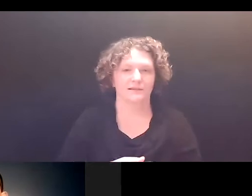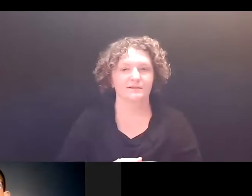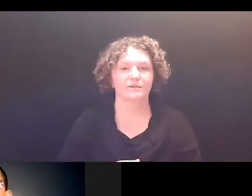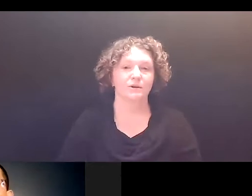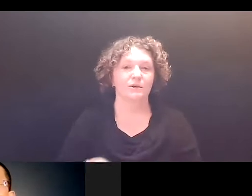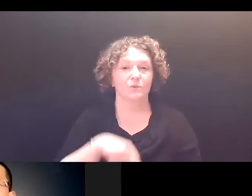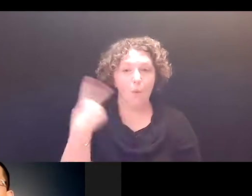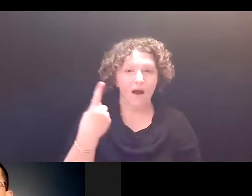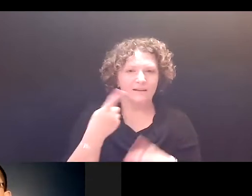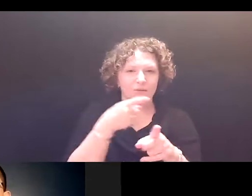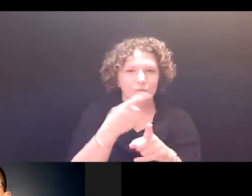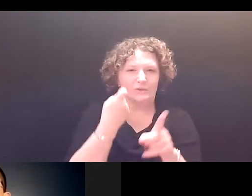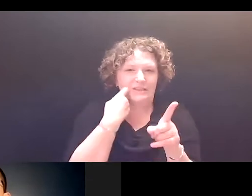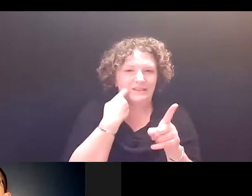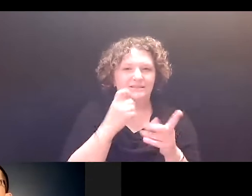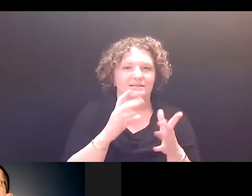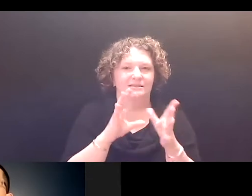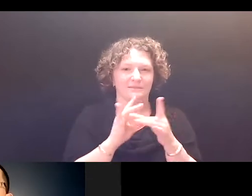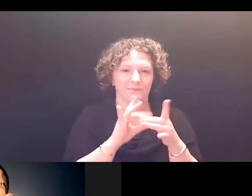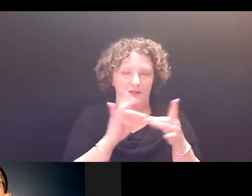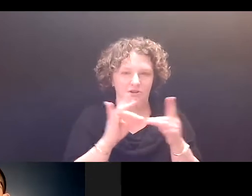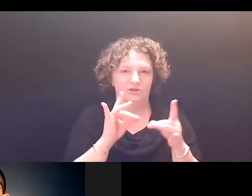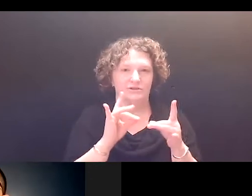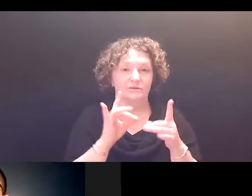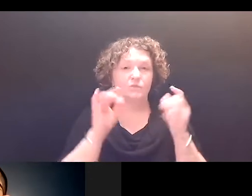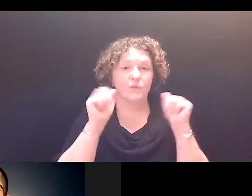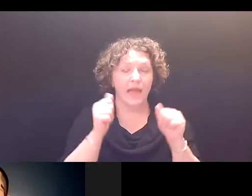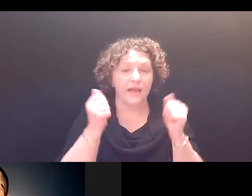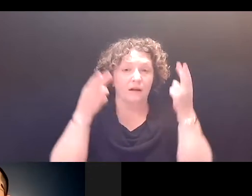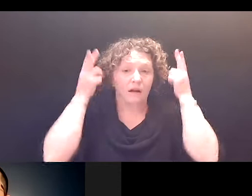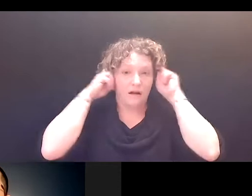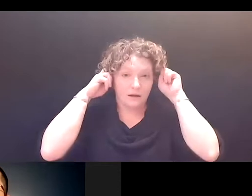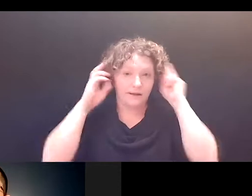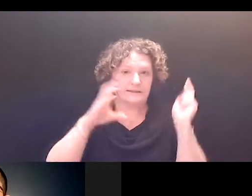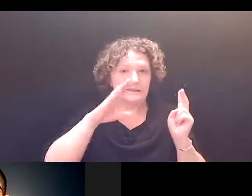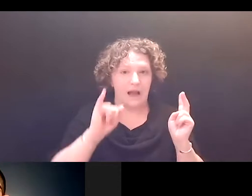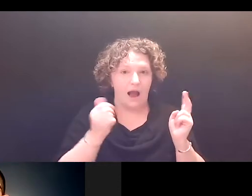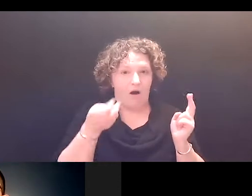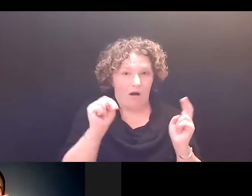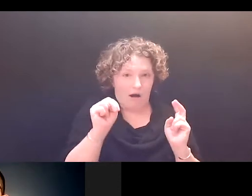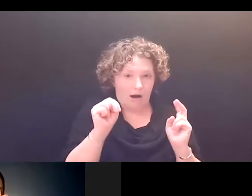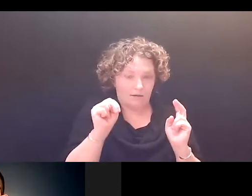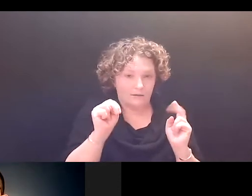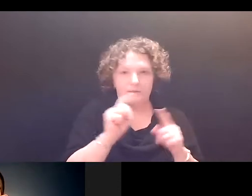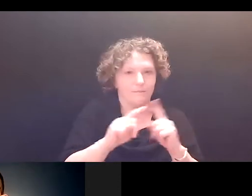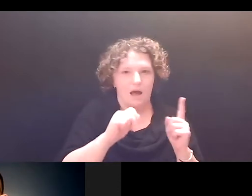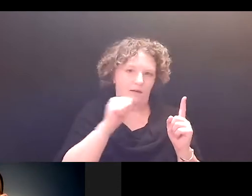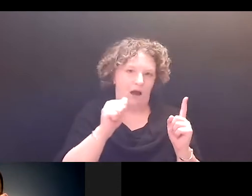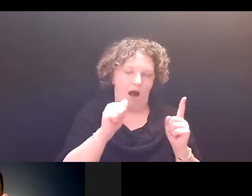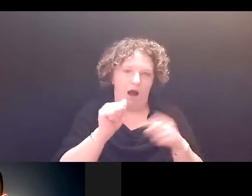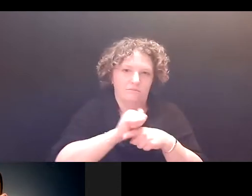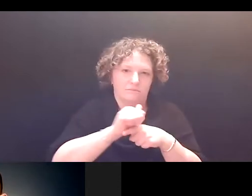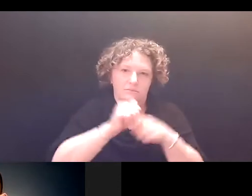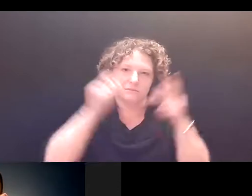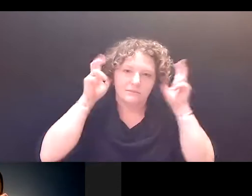several questions that I'd like to ask. So one is that, Sarah, you had mentioned having